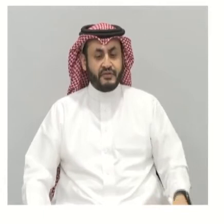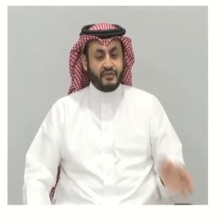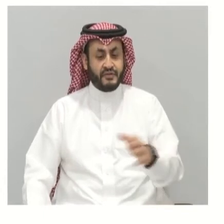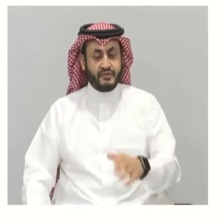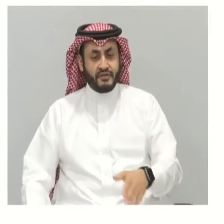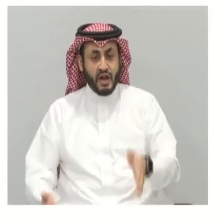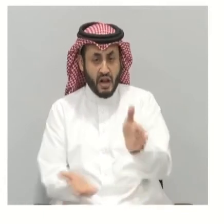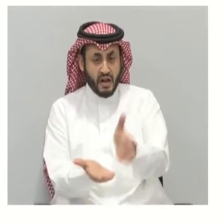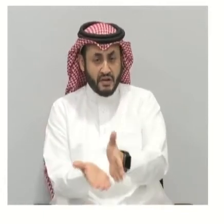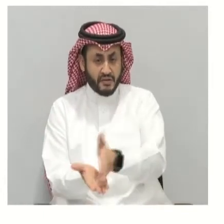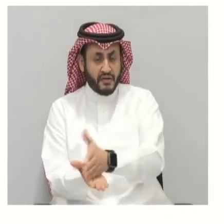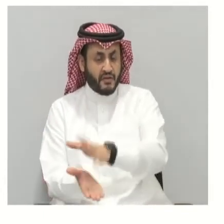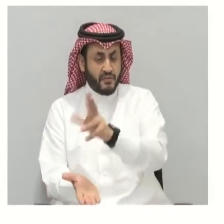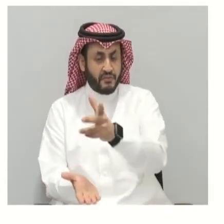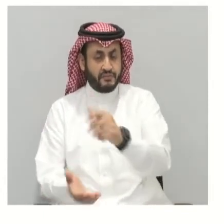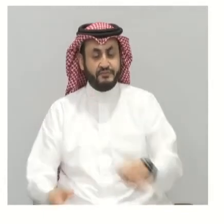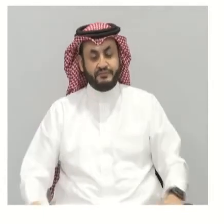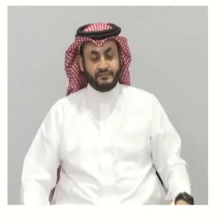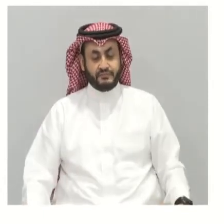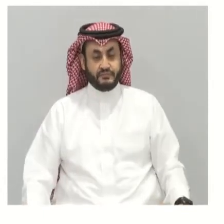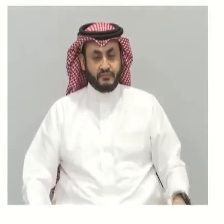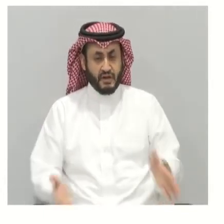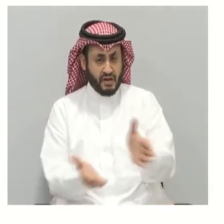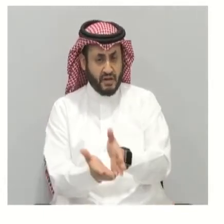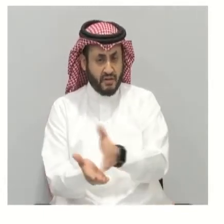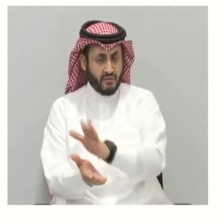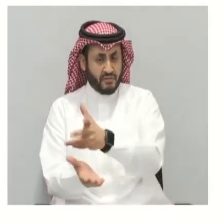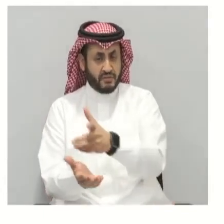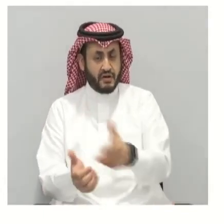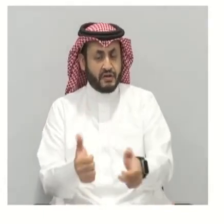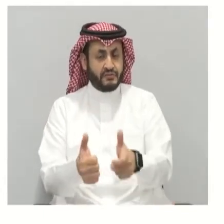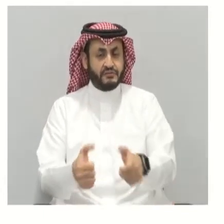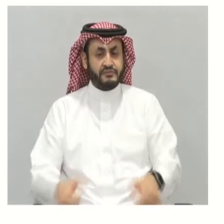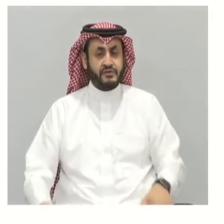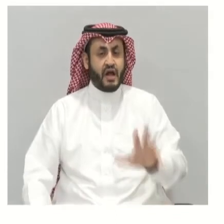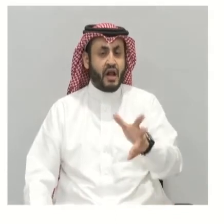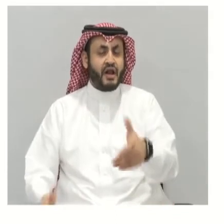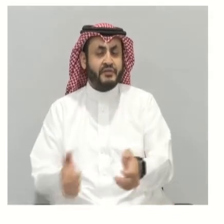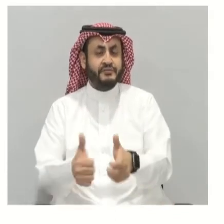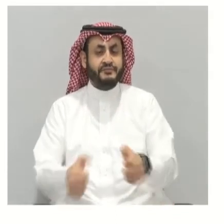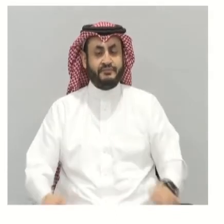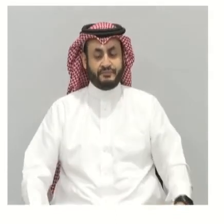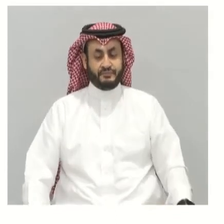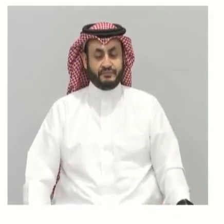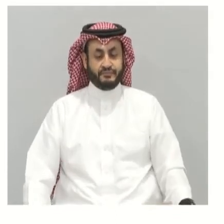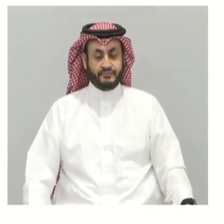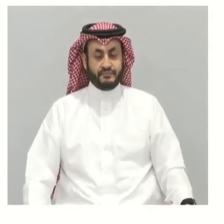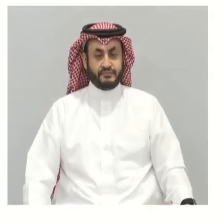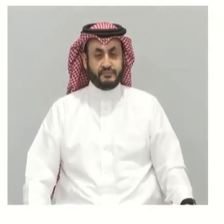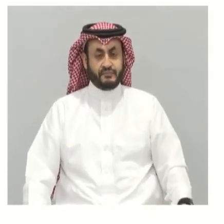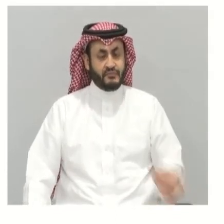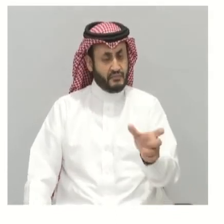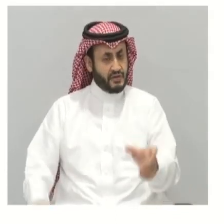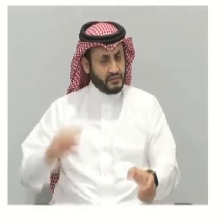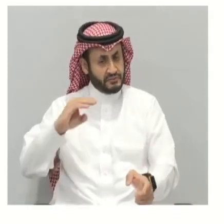the rules? So, different games or different games have different rules. So, try to